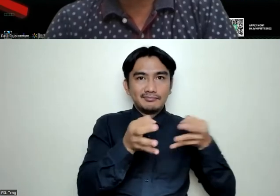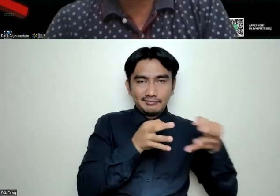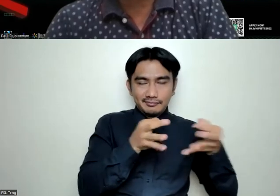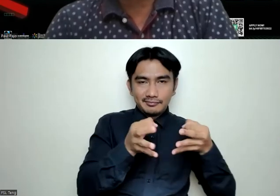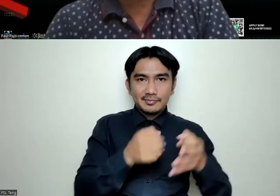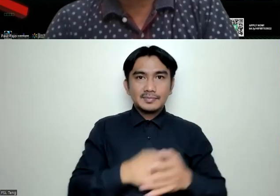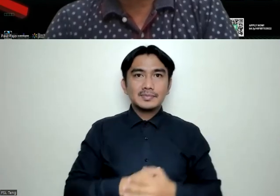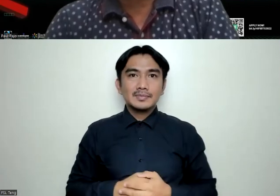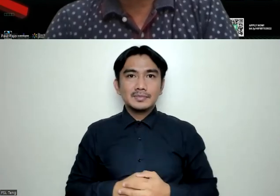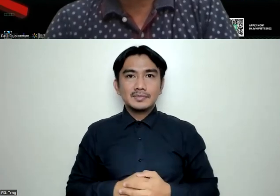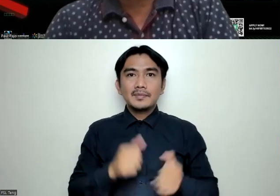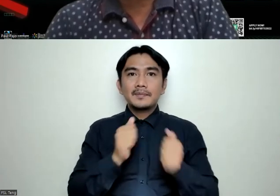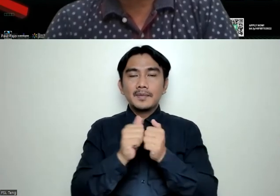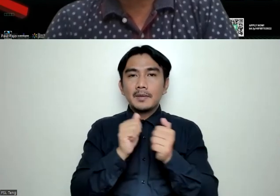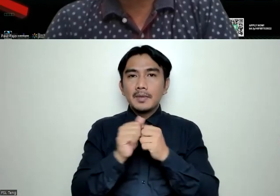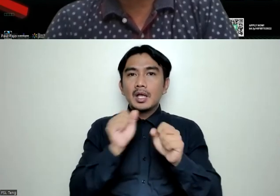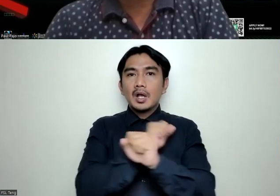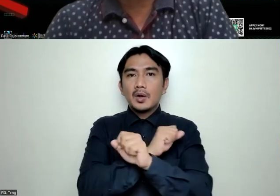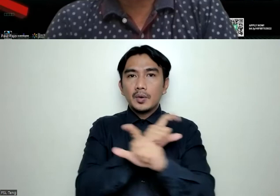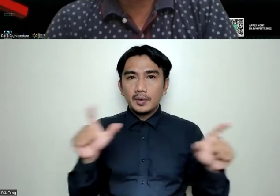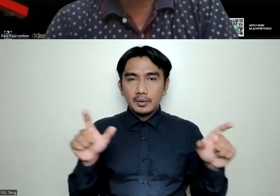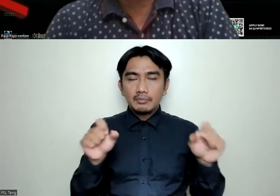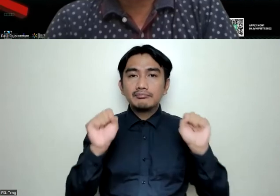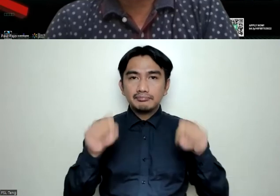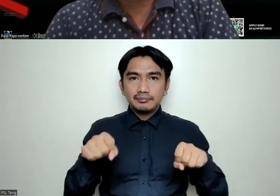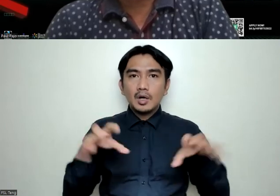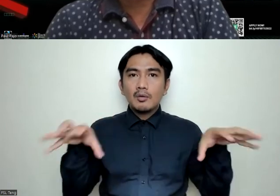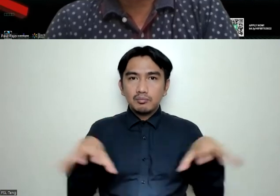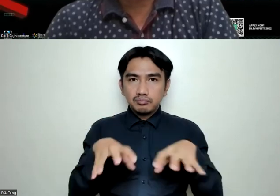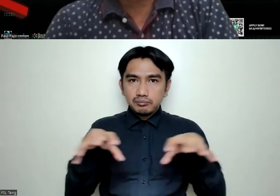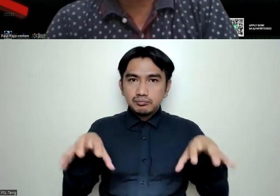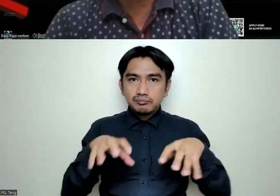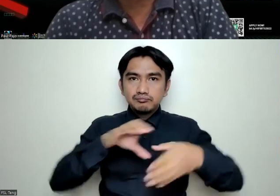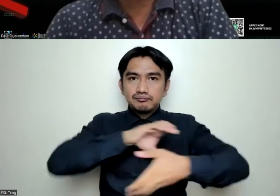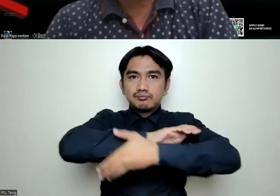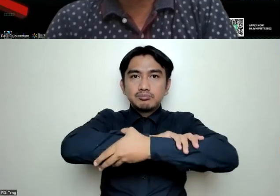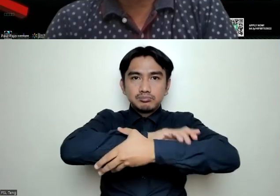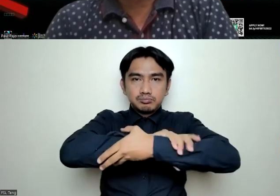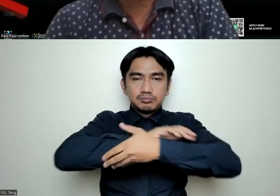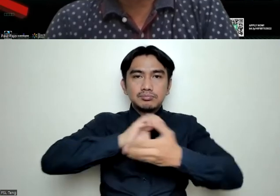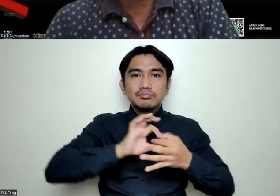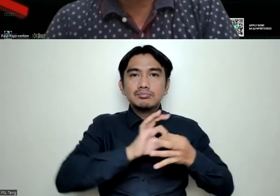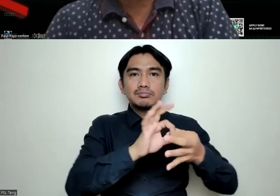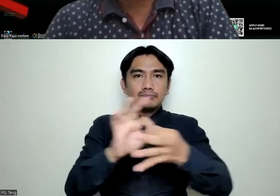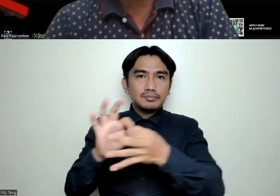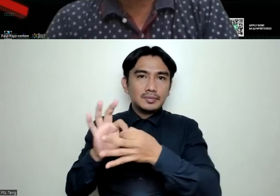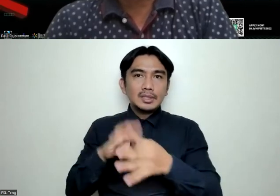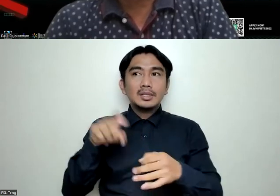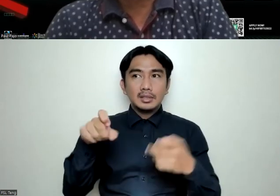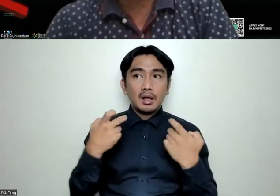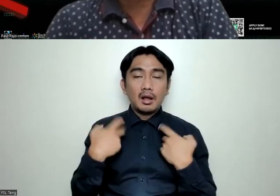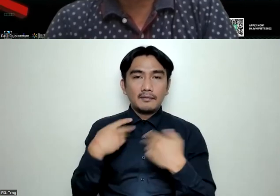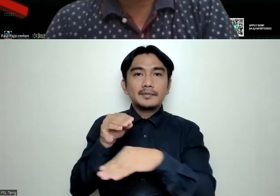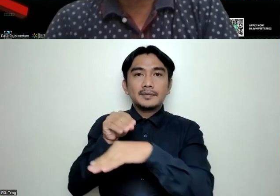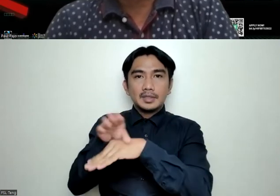that everybody should work hand in hand. So that's why we have the consultancy services that we